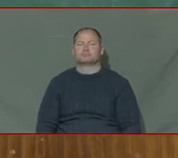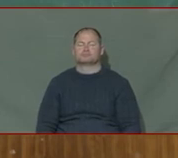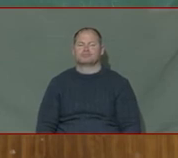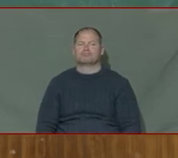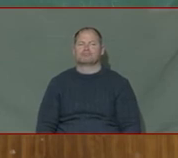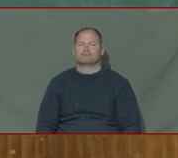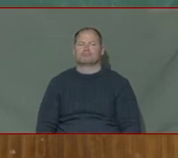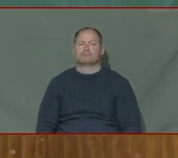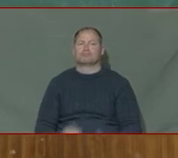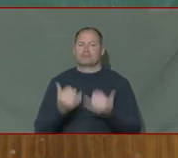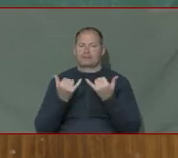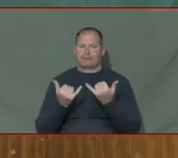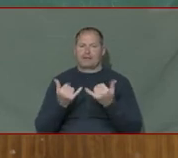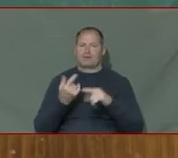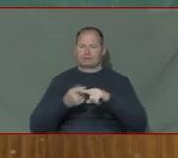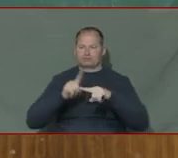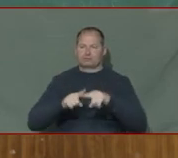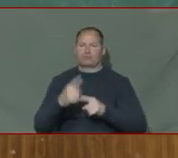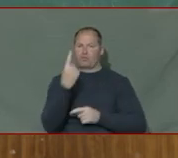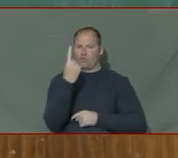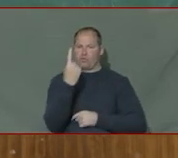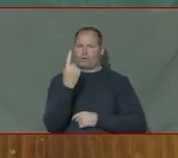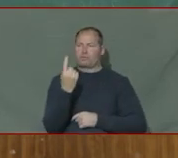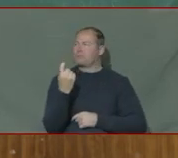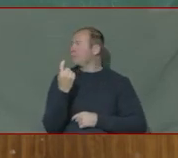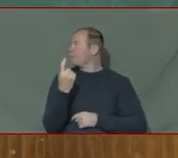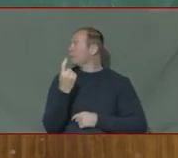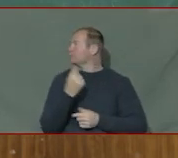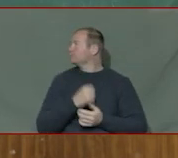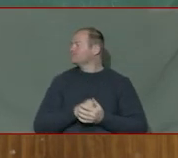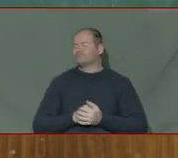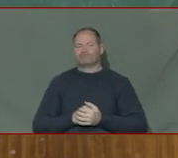Right. They said,